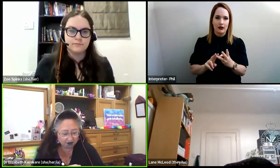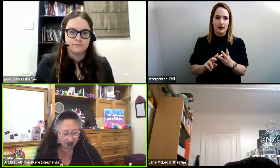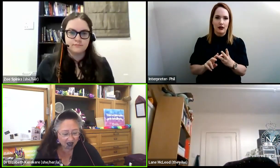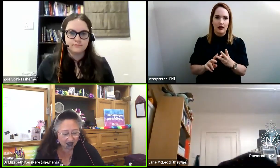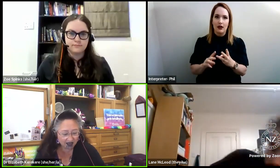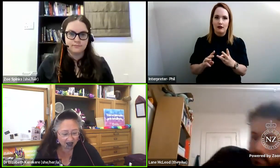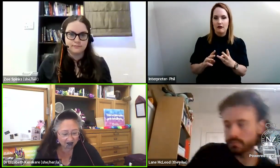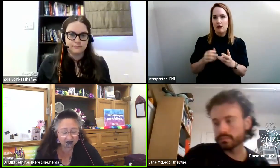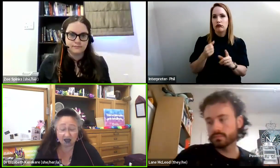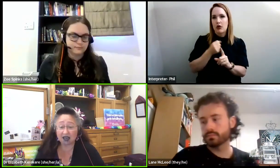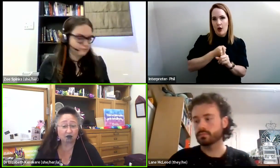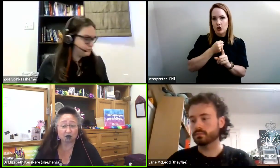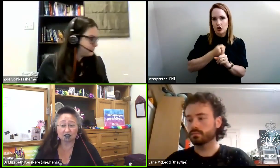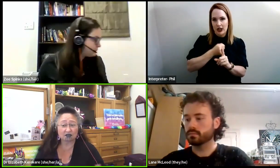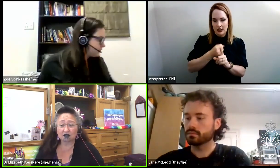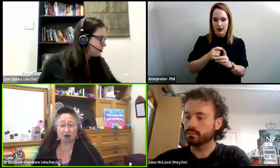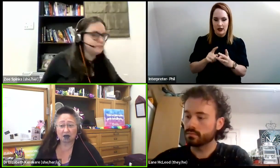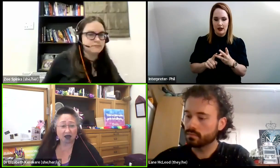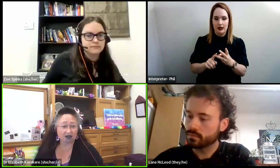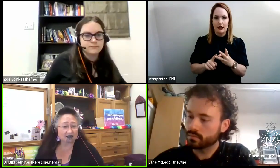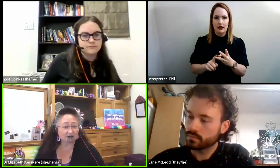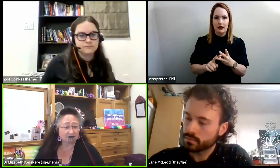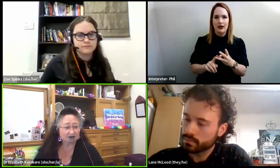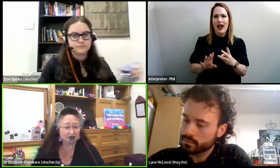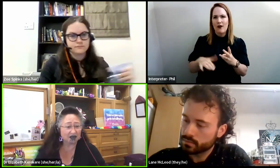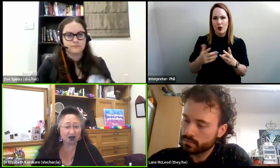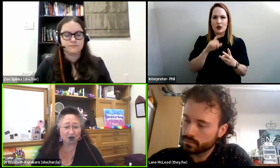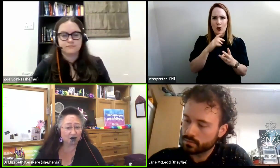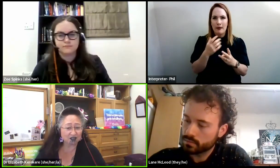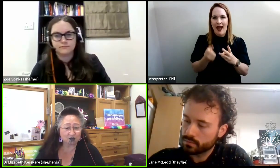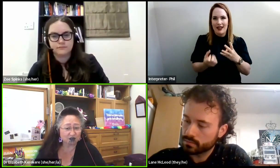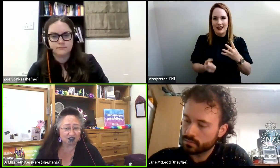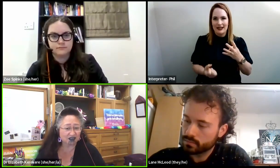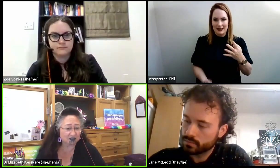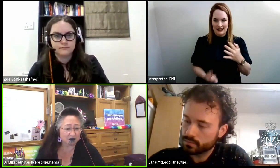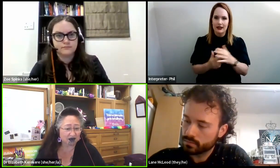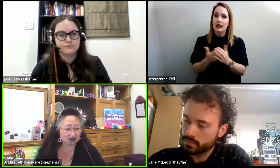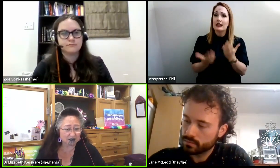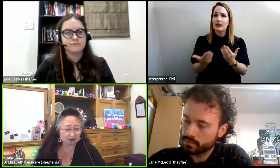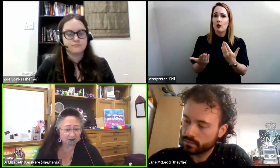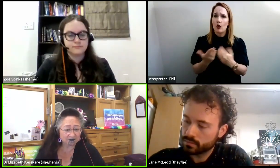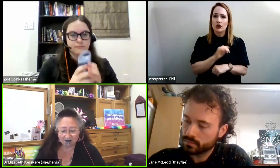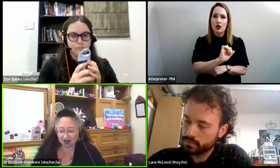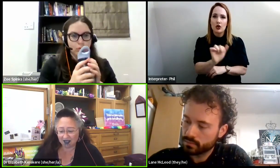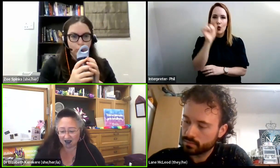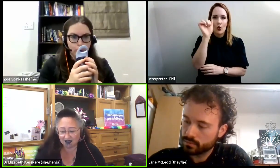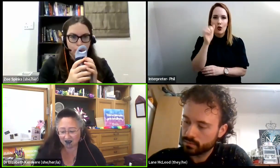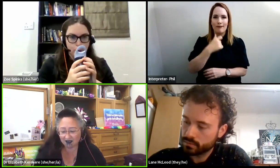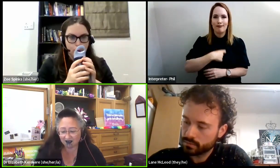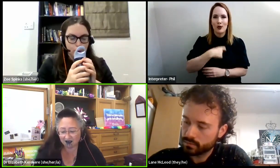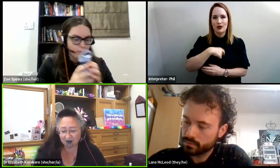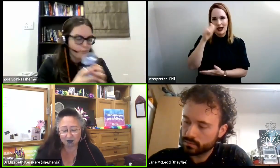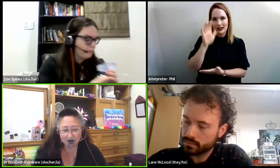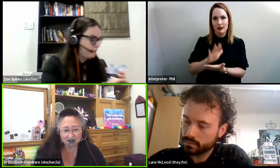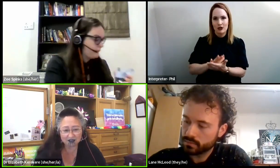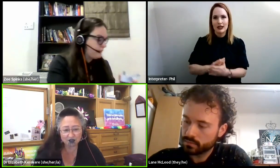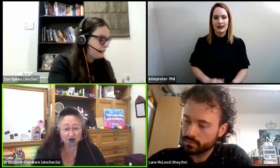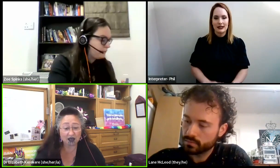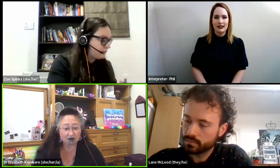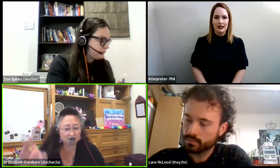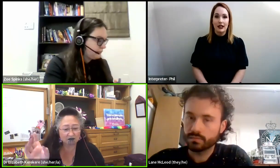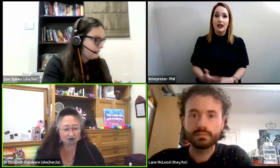promotion. And of course, there'll be others, depending on what is your personal experience. I'm going to